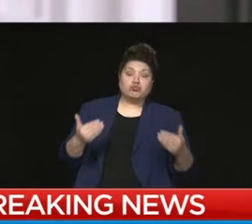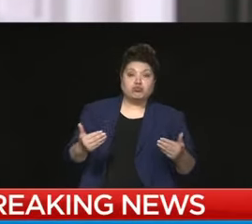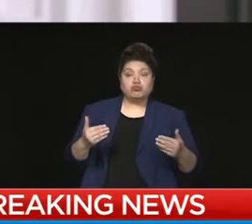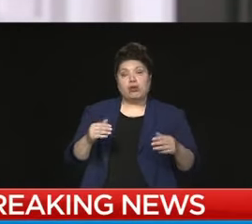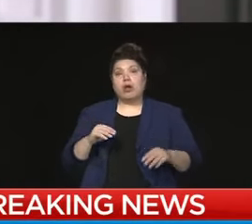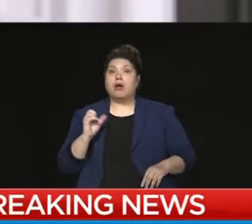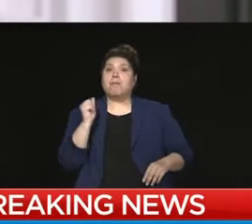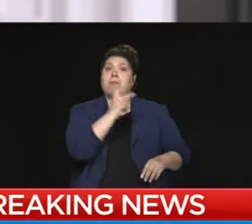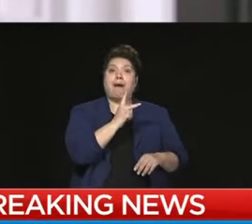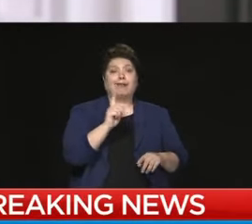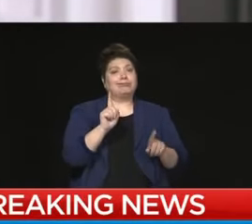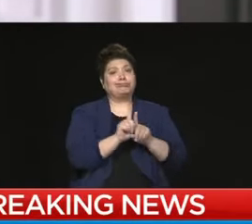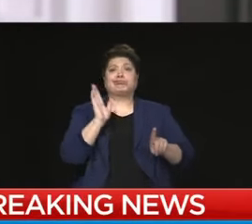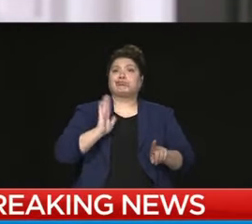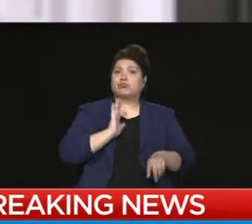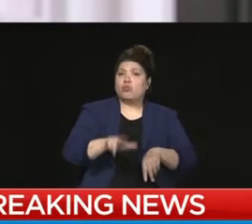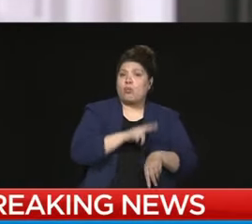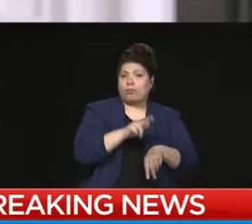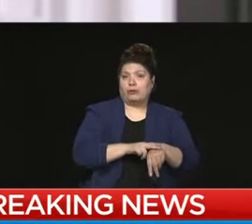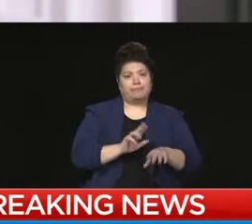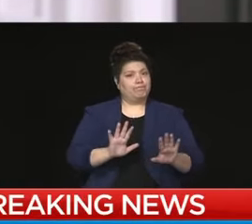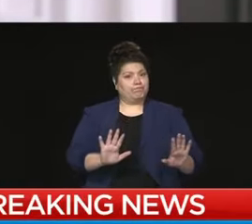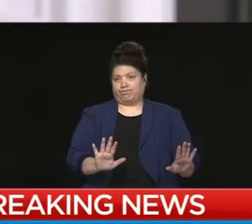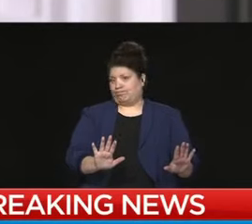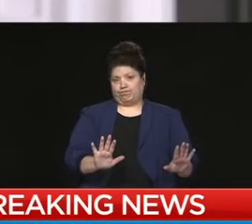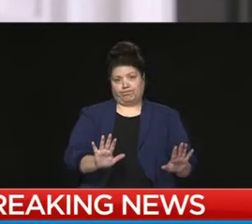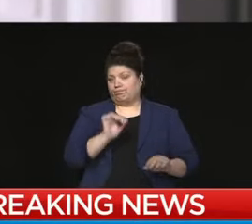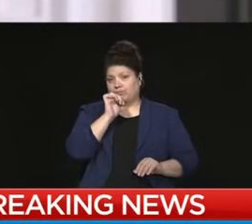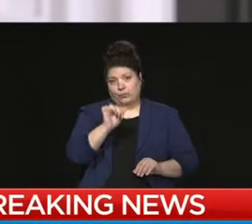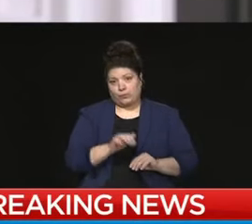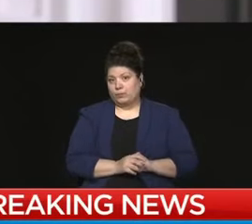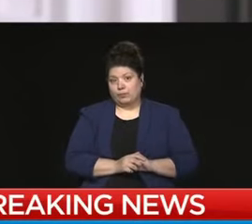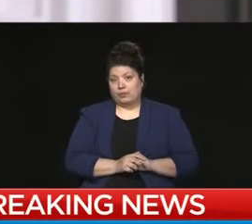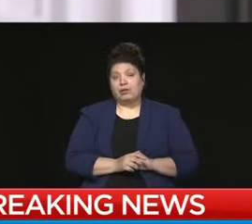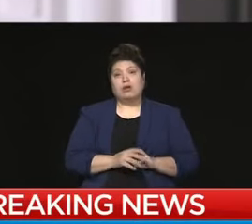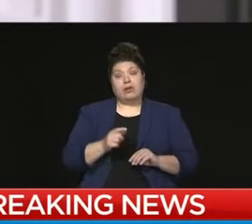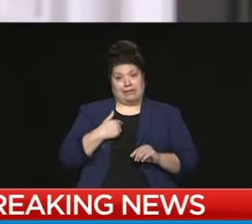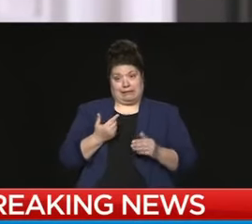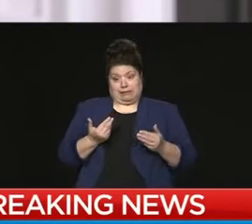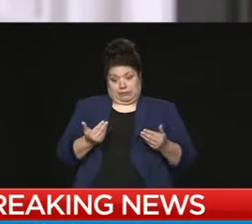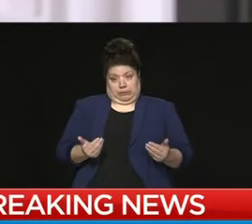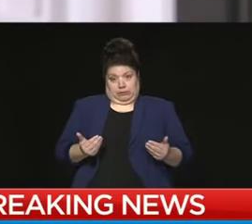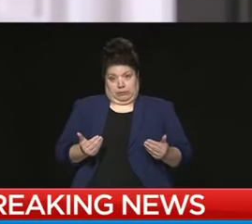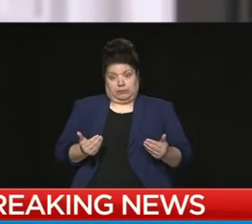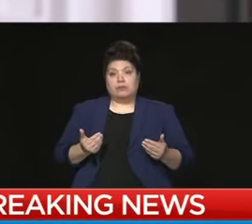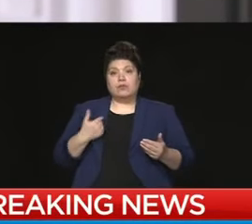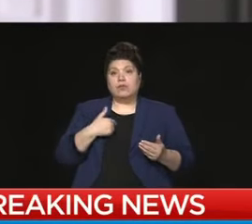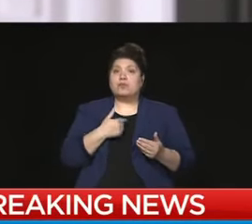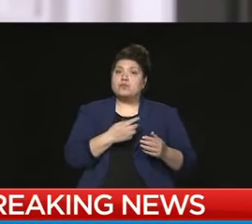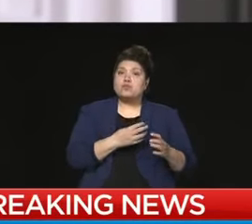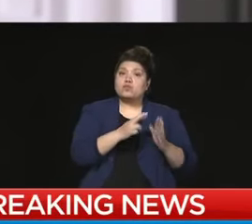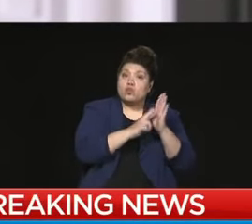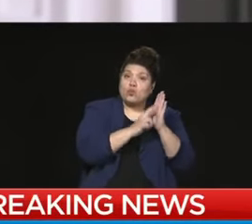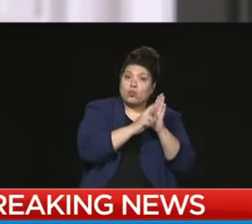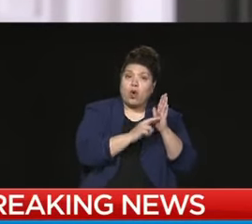getting back to normal. We will, hopefully, in the coming time, be able to loosen